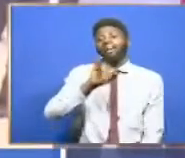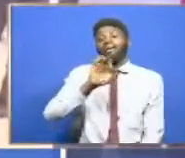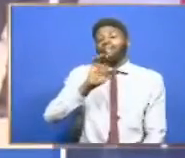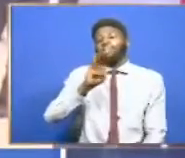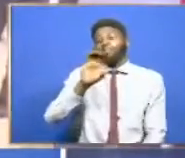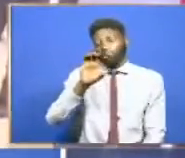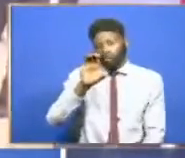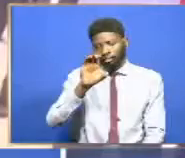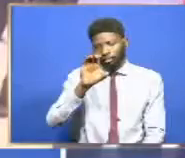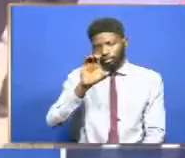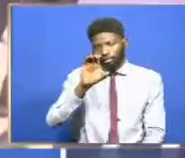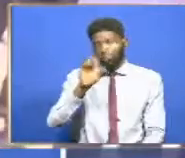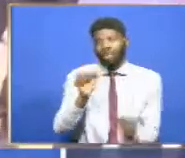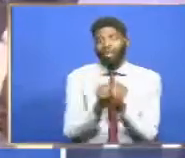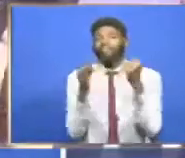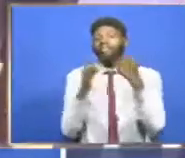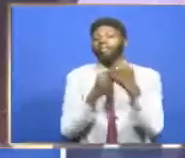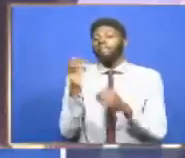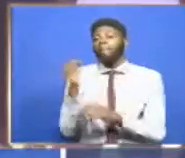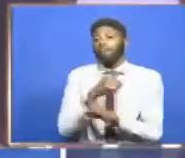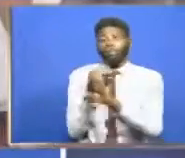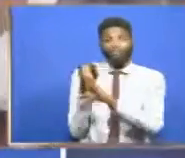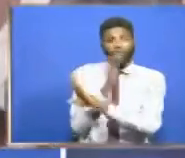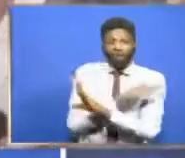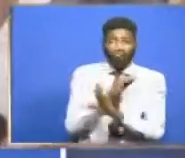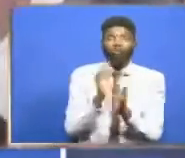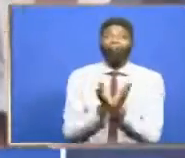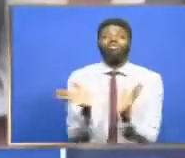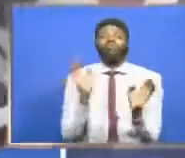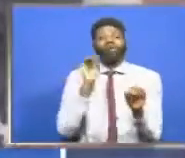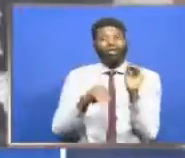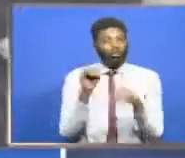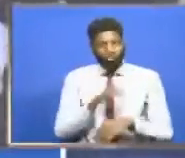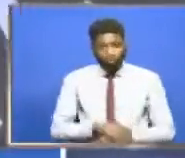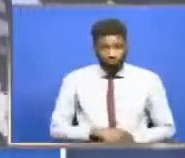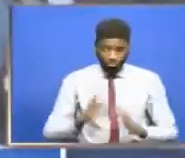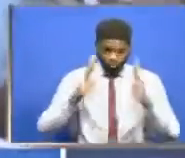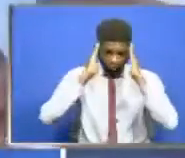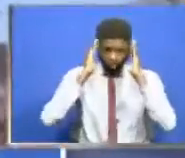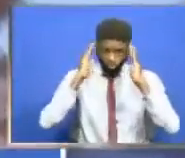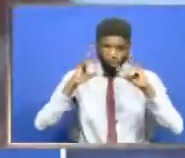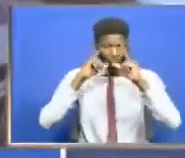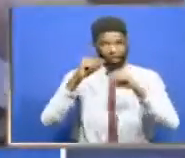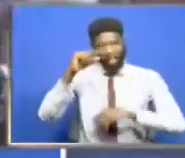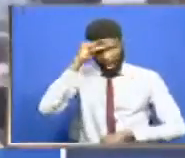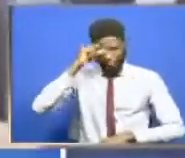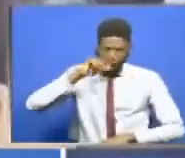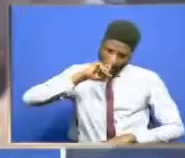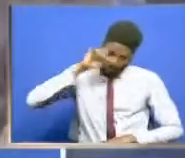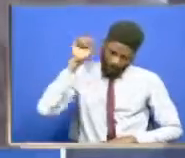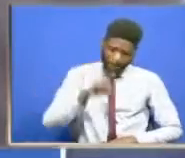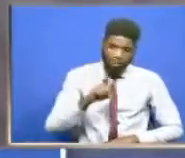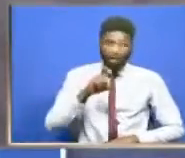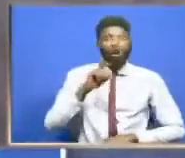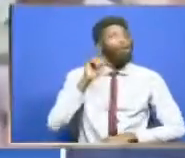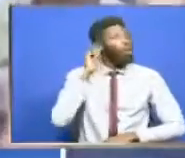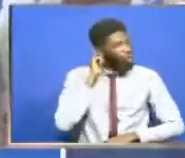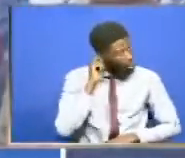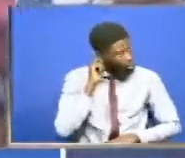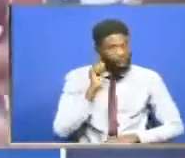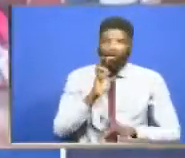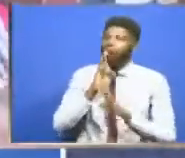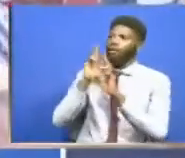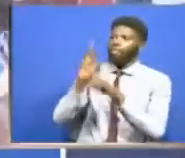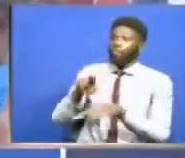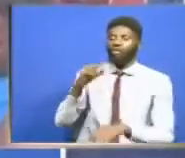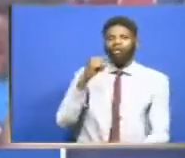IEBC, 18 months to a general election. Mutua says the government should comply with the Kregler report for the nation